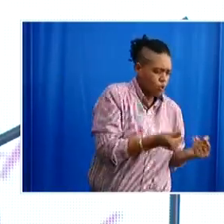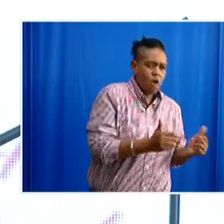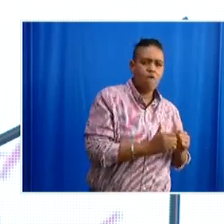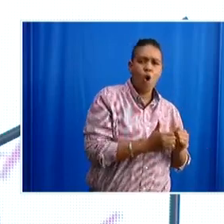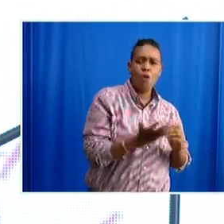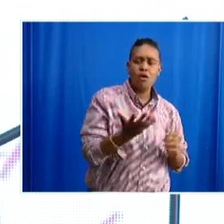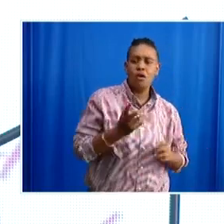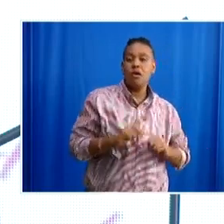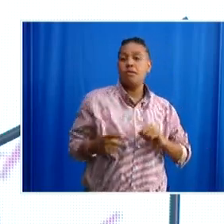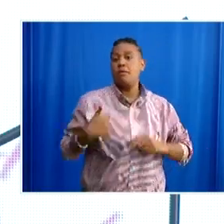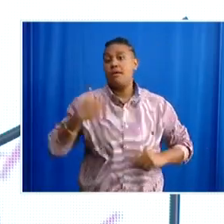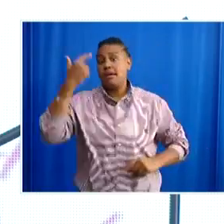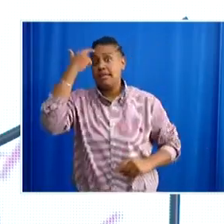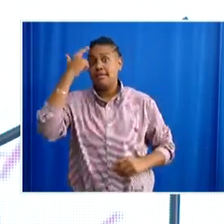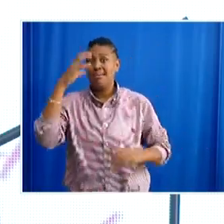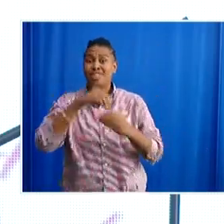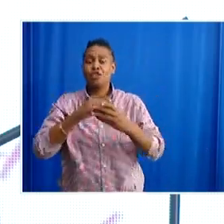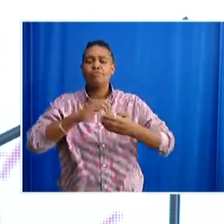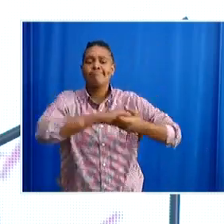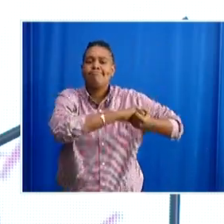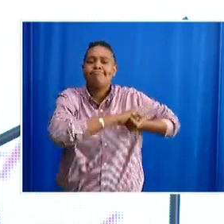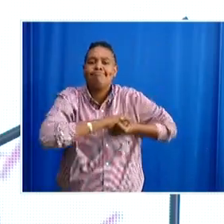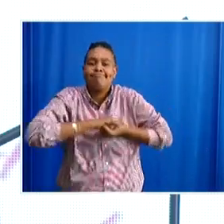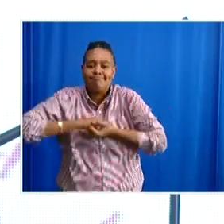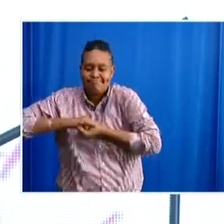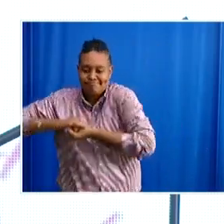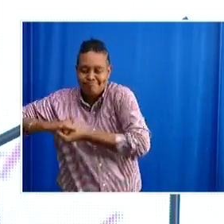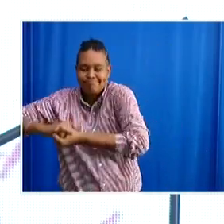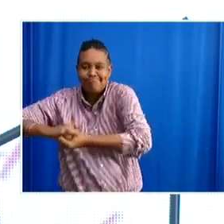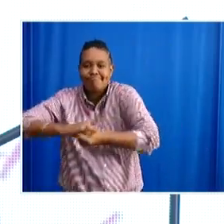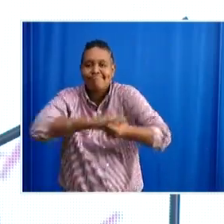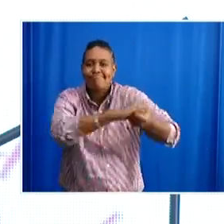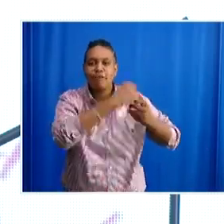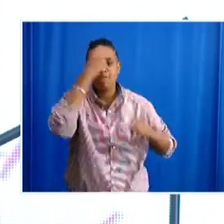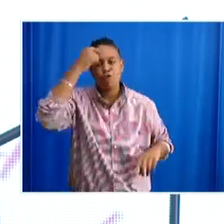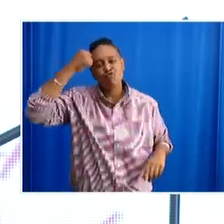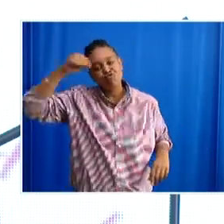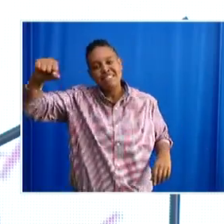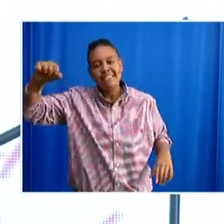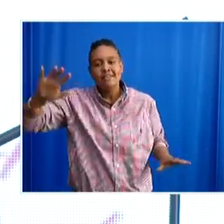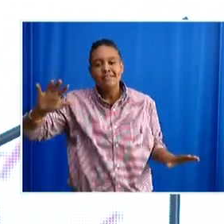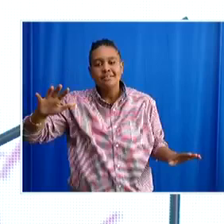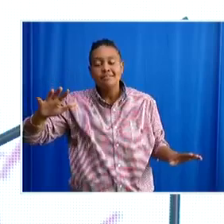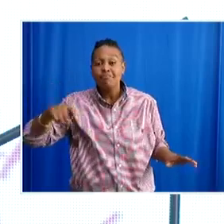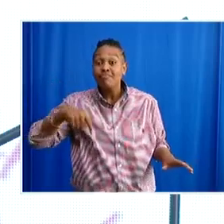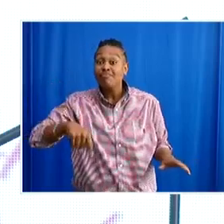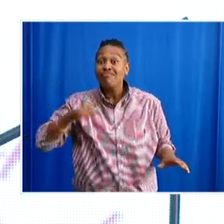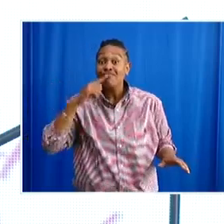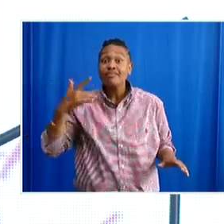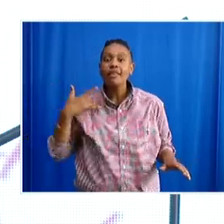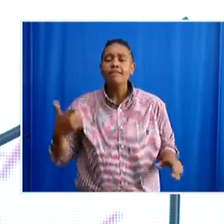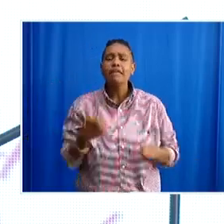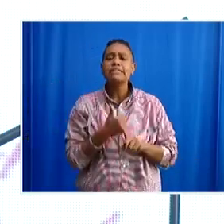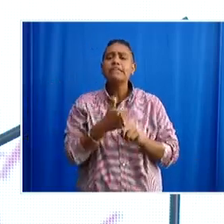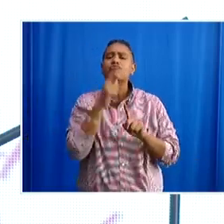us to create and foster new partnerships in our journey towards resilience. This event is significant, as this will be the very,